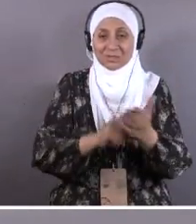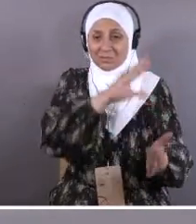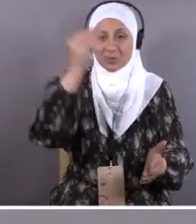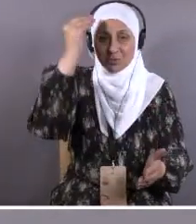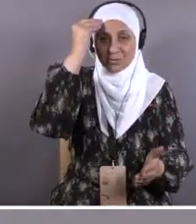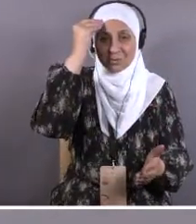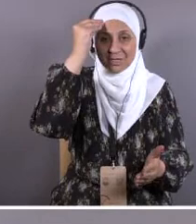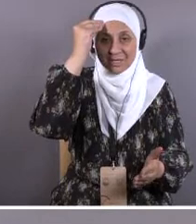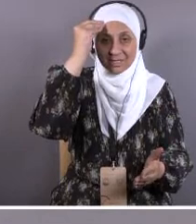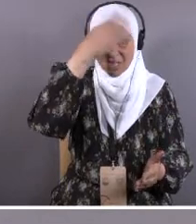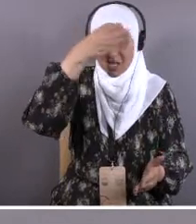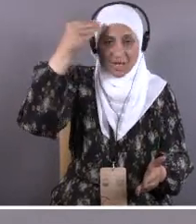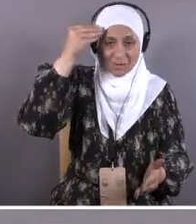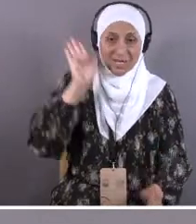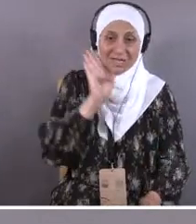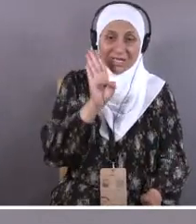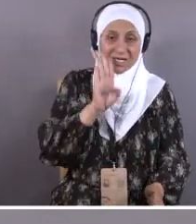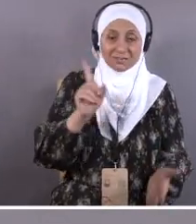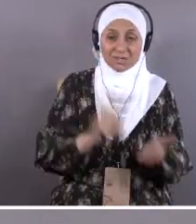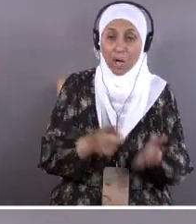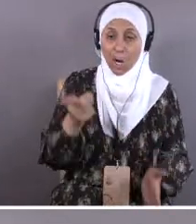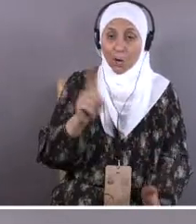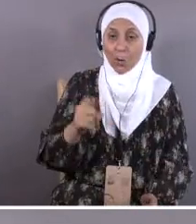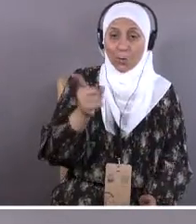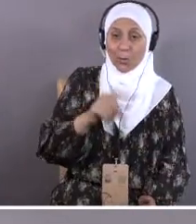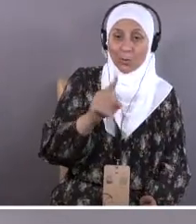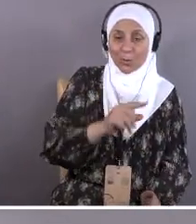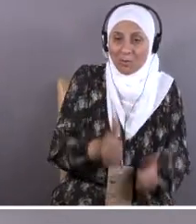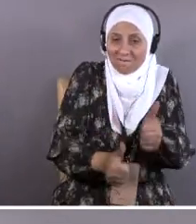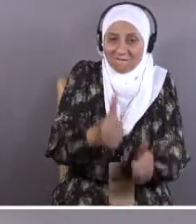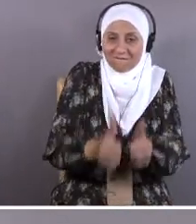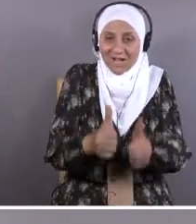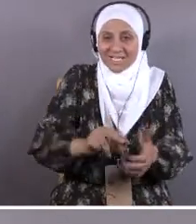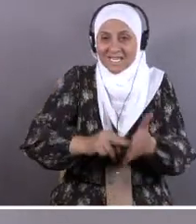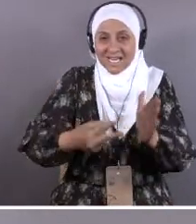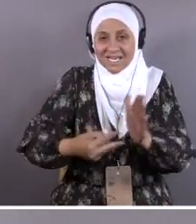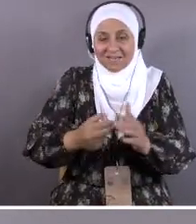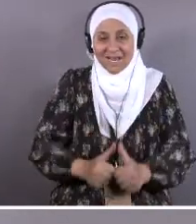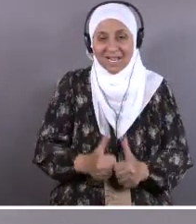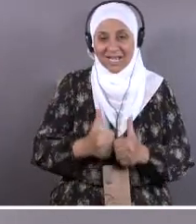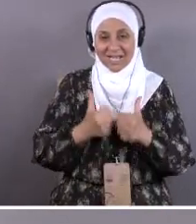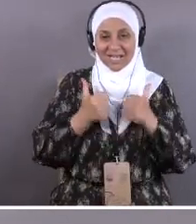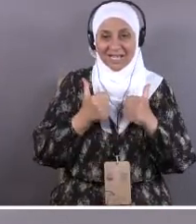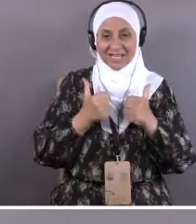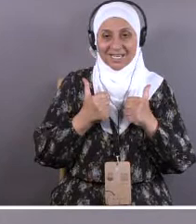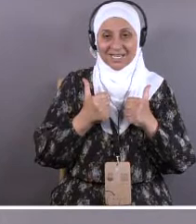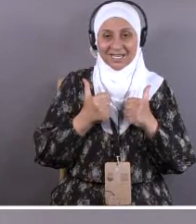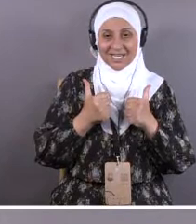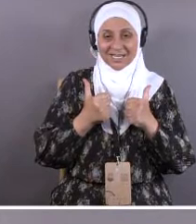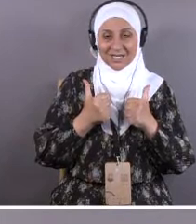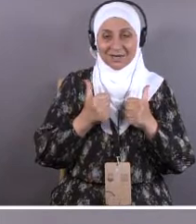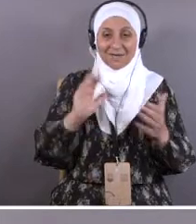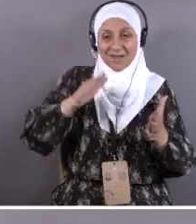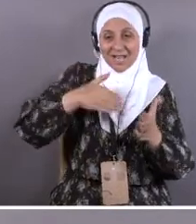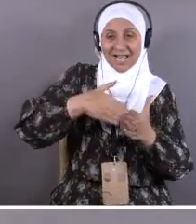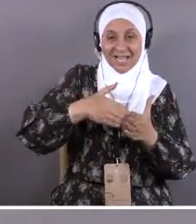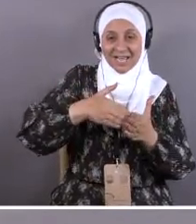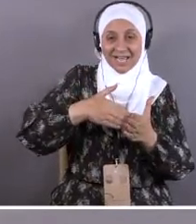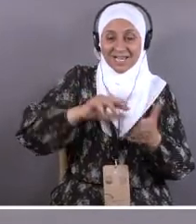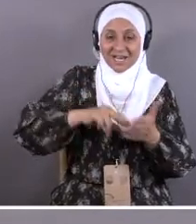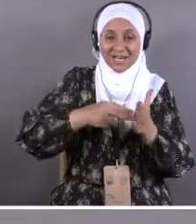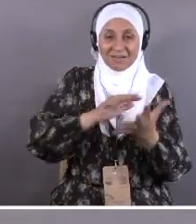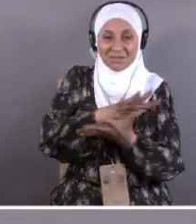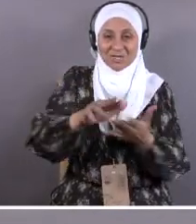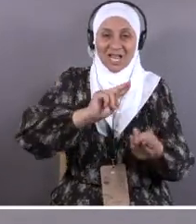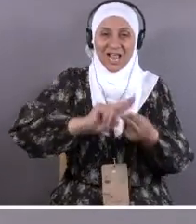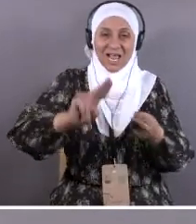transferred from a generation to the other was their content and curricula, and these were the tests that they took and